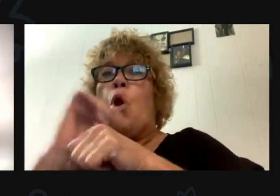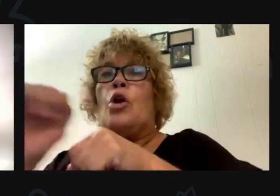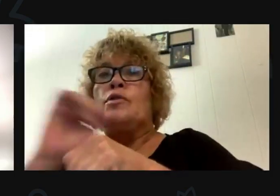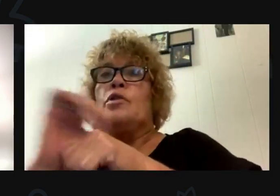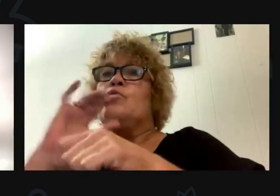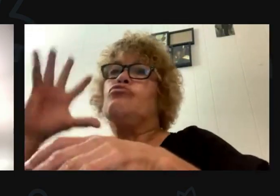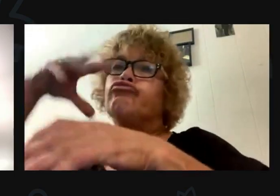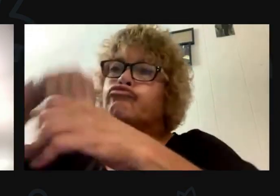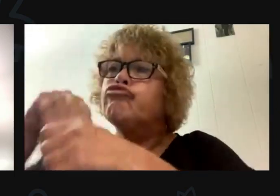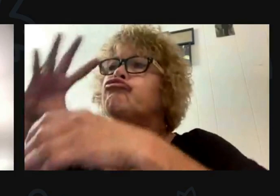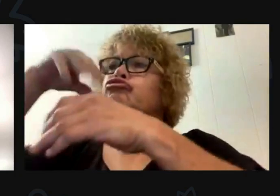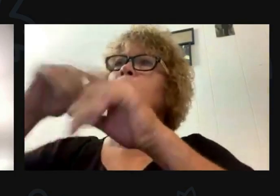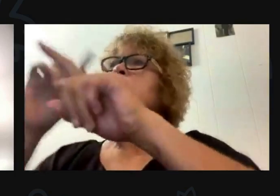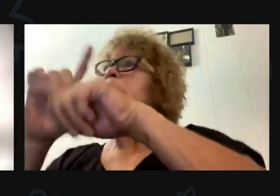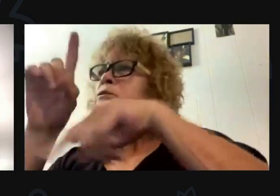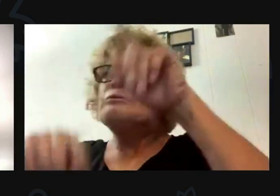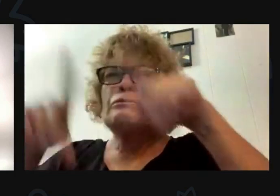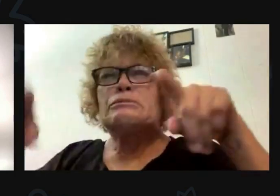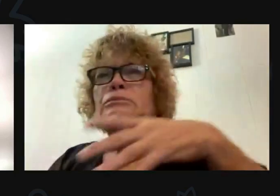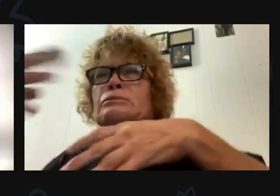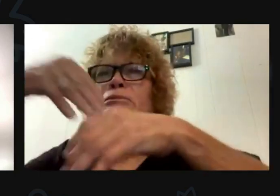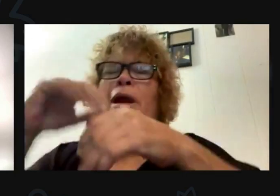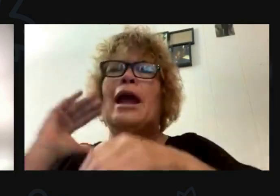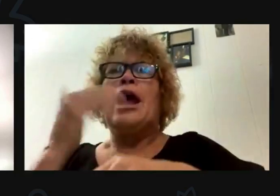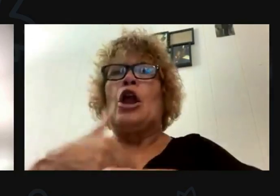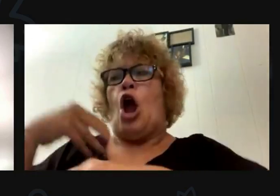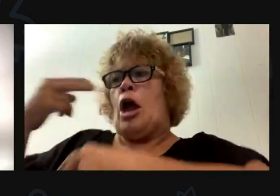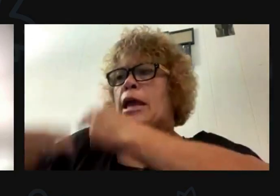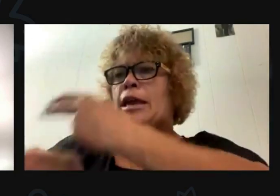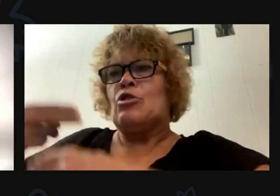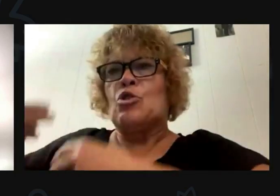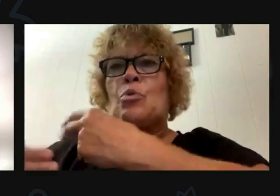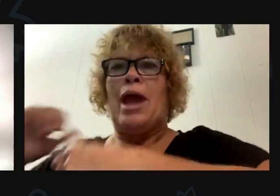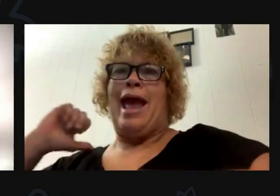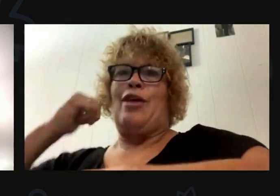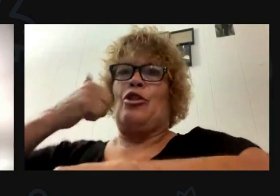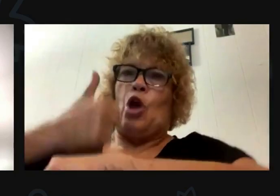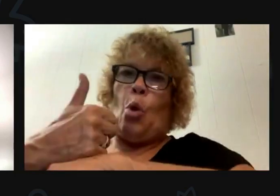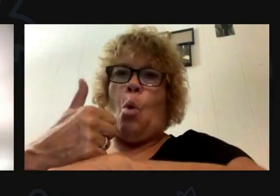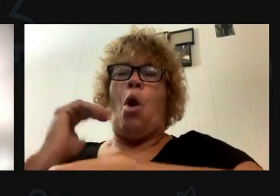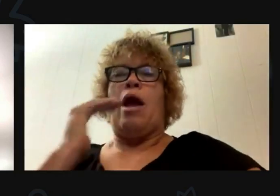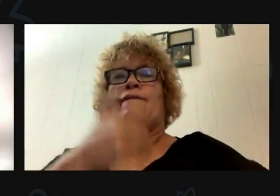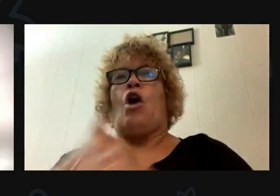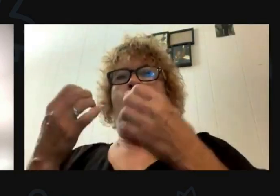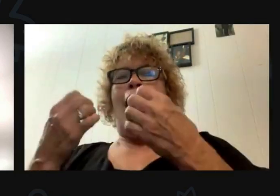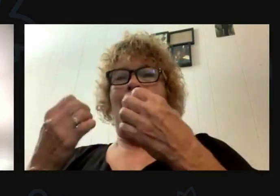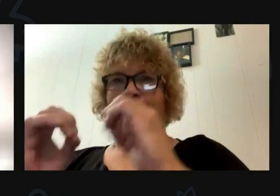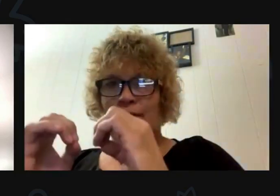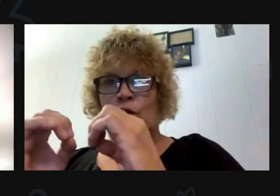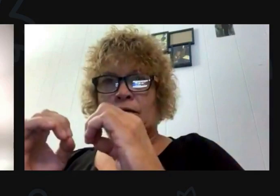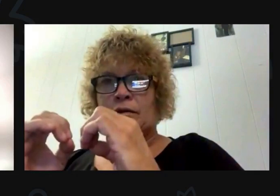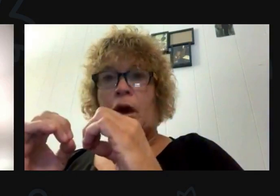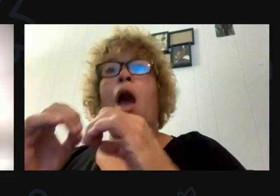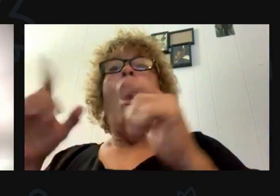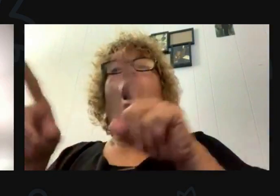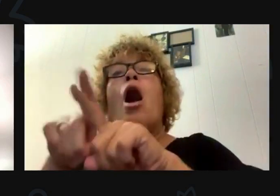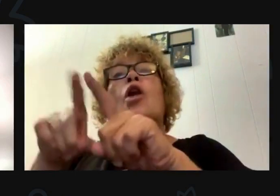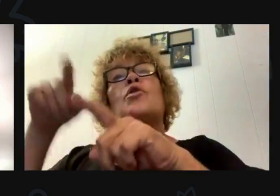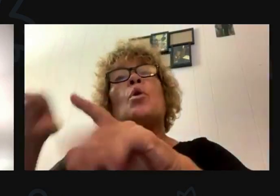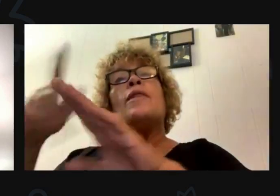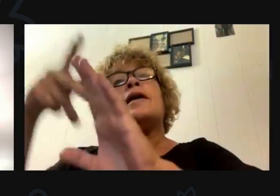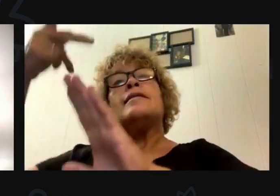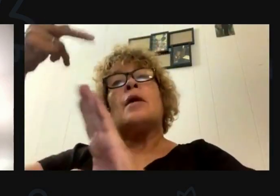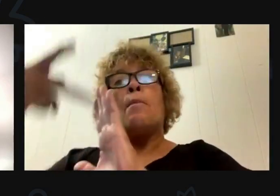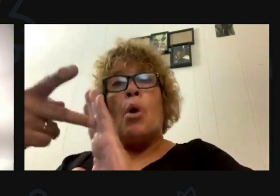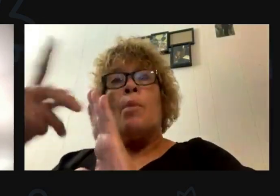all differences and keep Native peoples and their history at the core of our efforts. This program is a